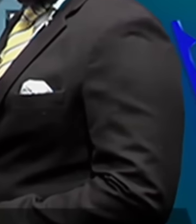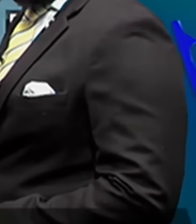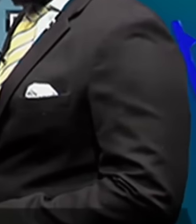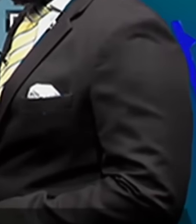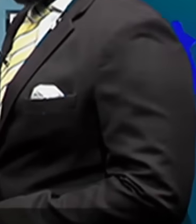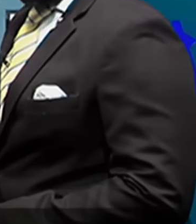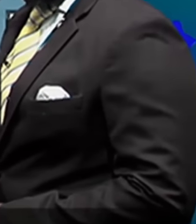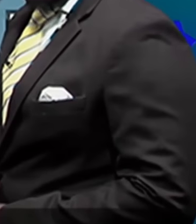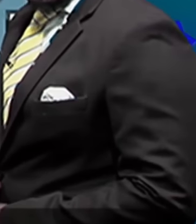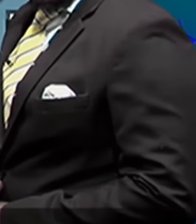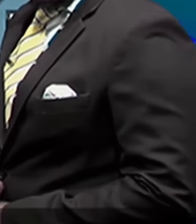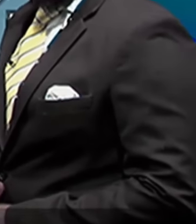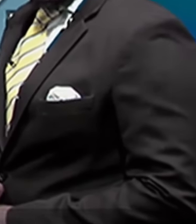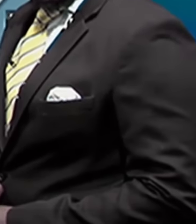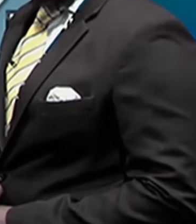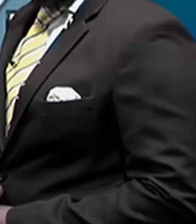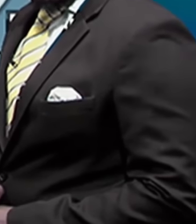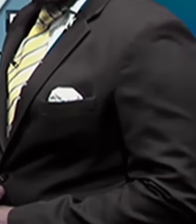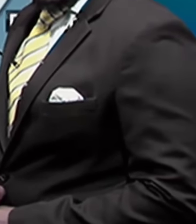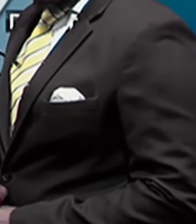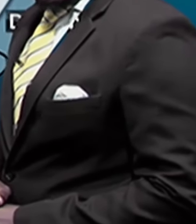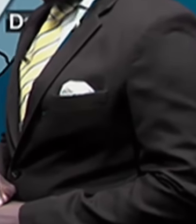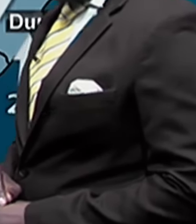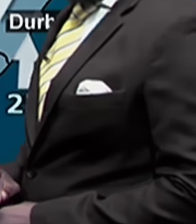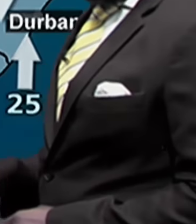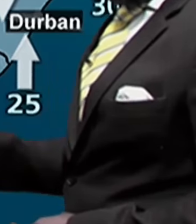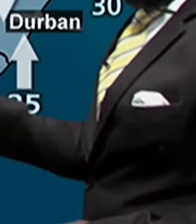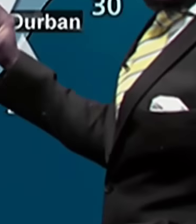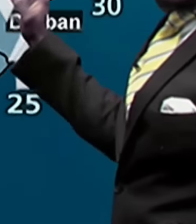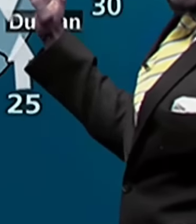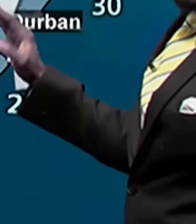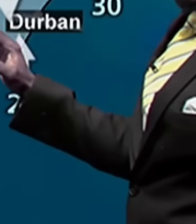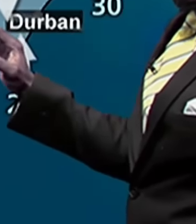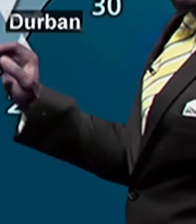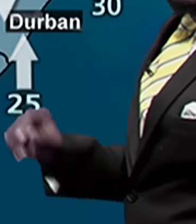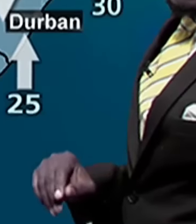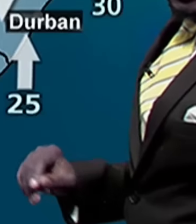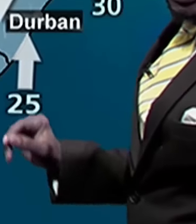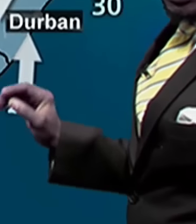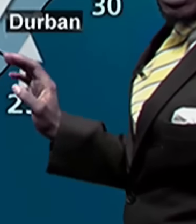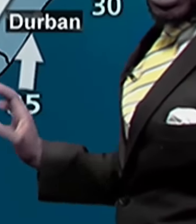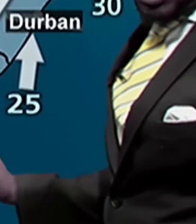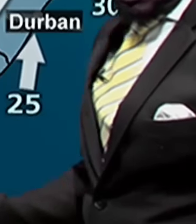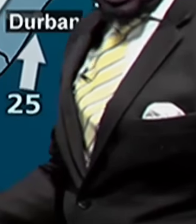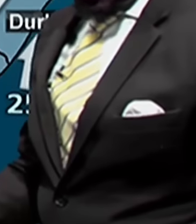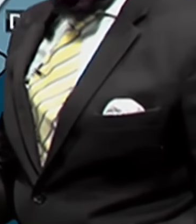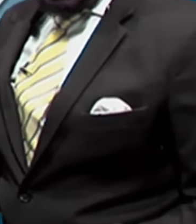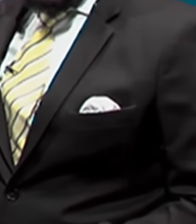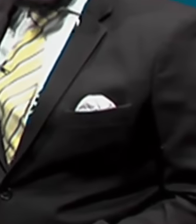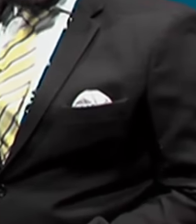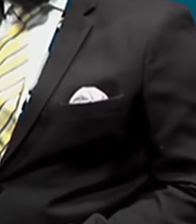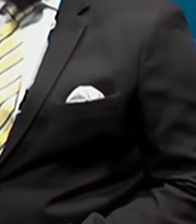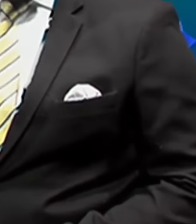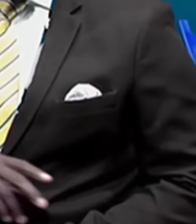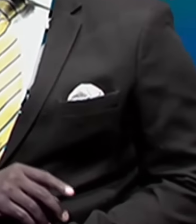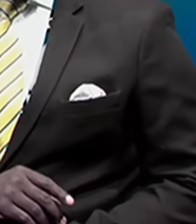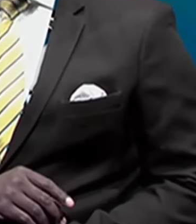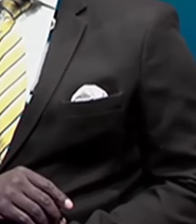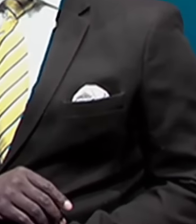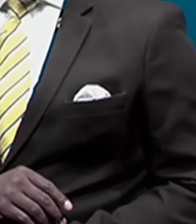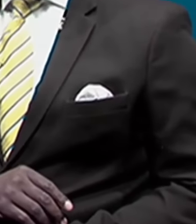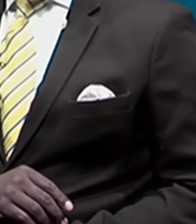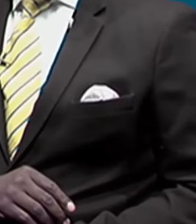kgetlileng ha ka boa le hole o tlo ka mero tla pula tsena tse matla shipelo hona ka thekong e tla fela mafatsane a jadileng re ka thoko ho mabopo le ka ra hona ha o